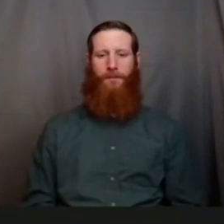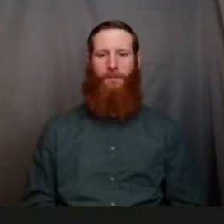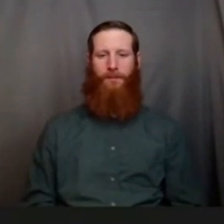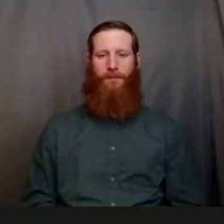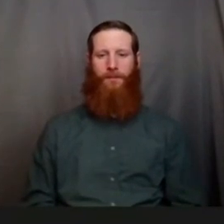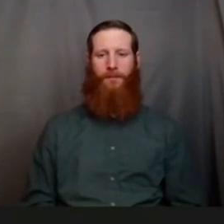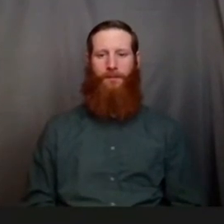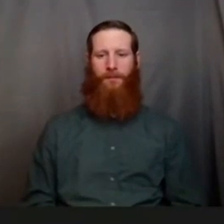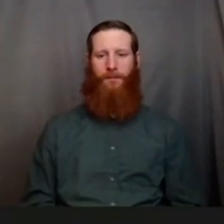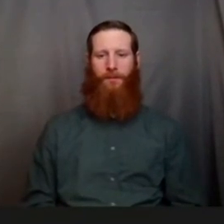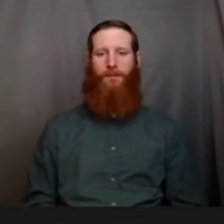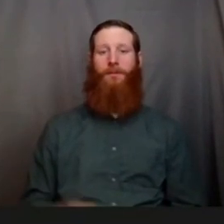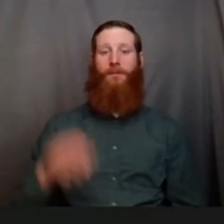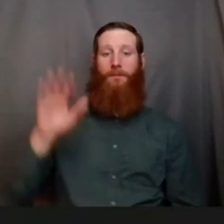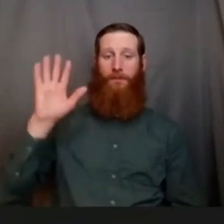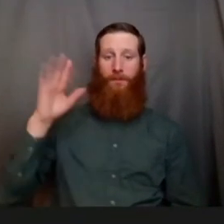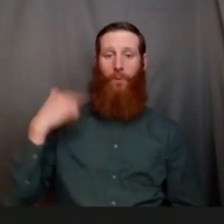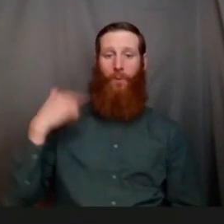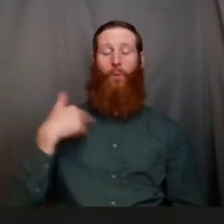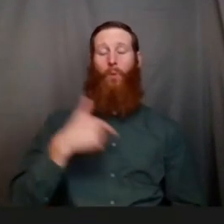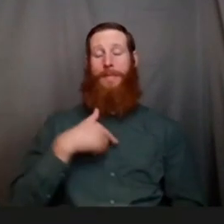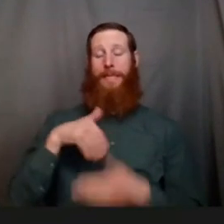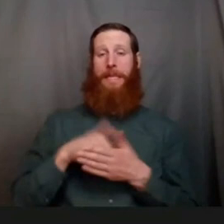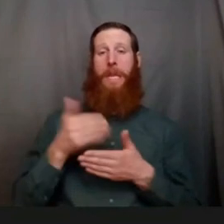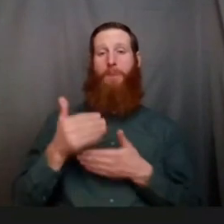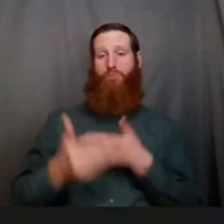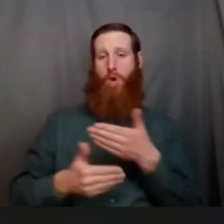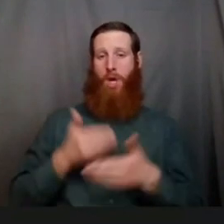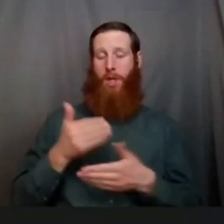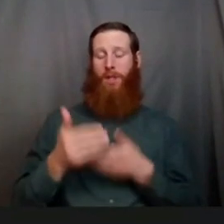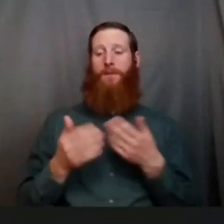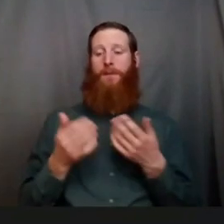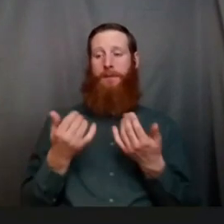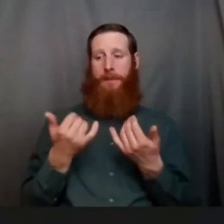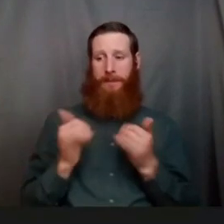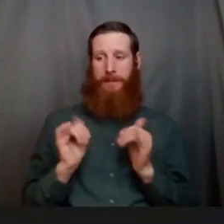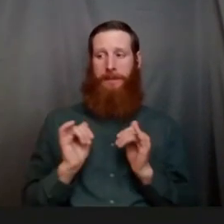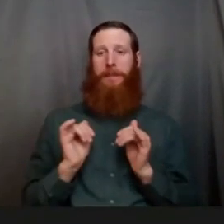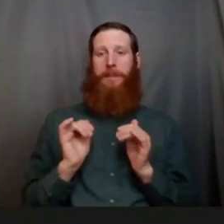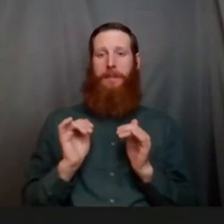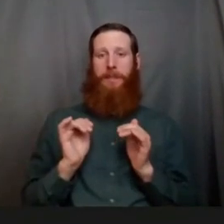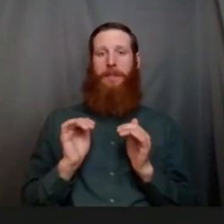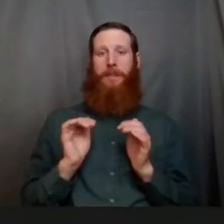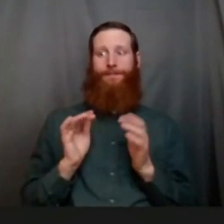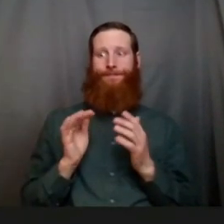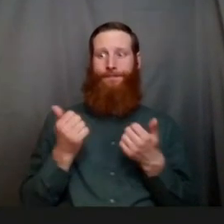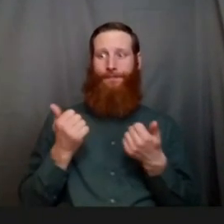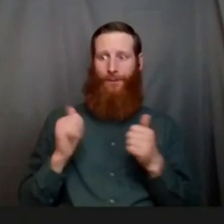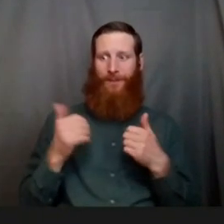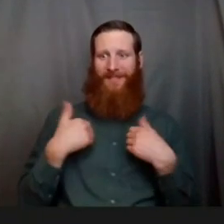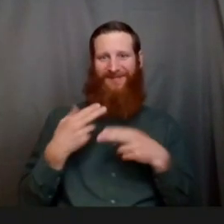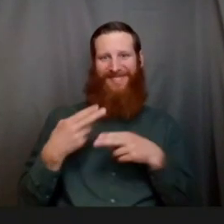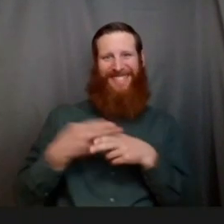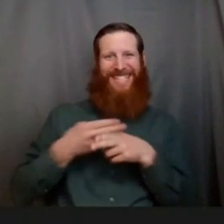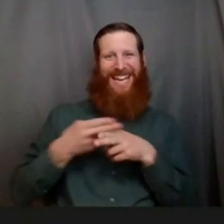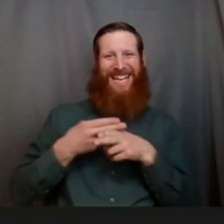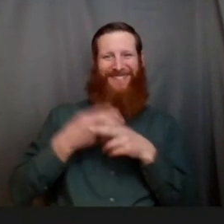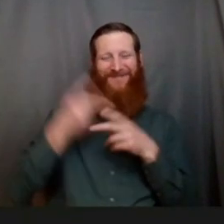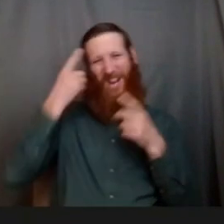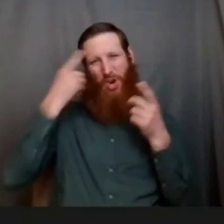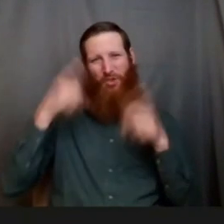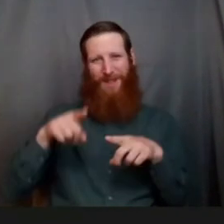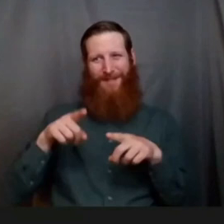So yes, we're in the process of still working toward a tentative agreement, or working toward an agreement